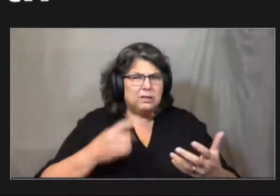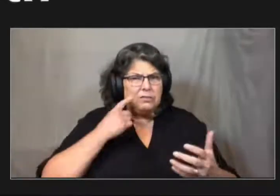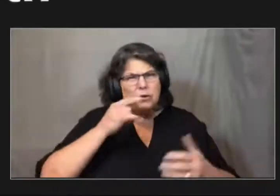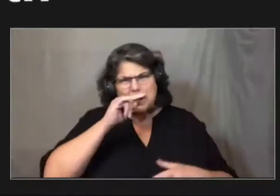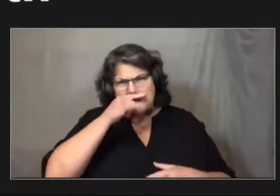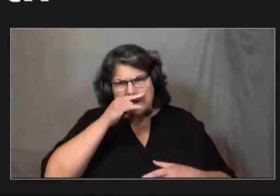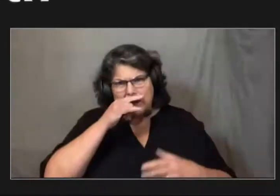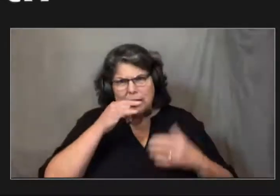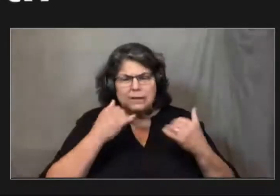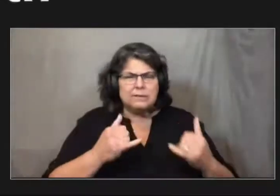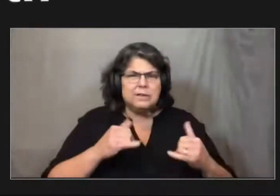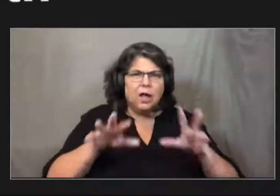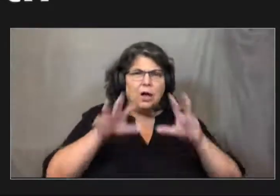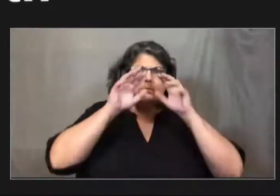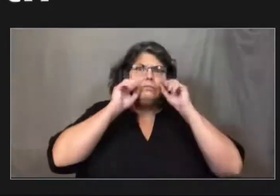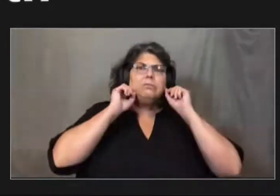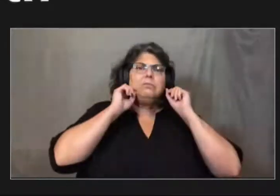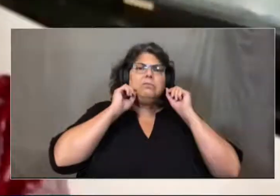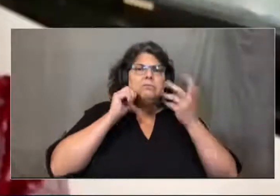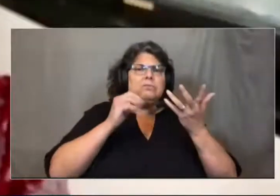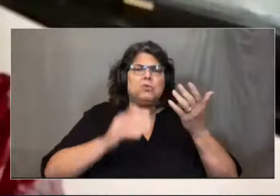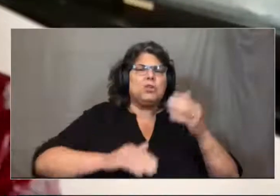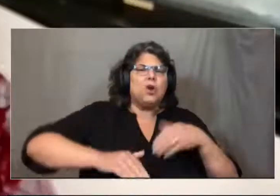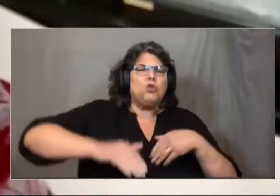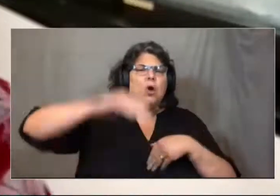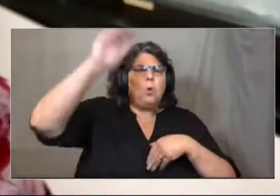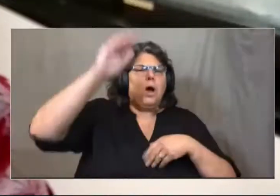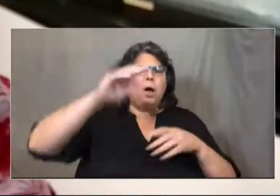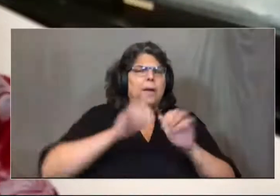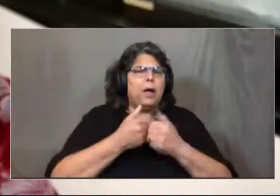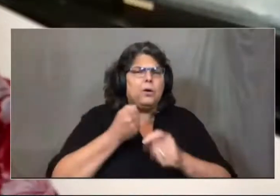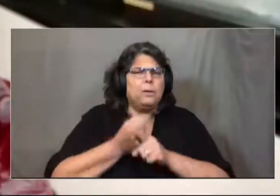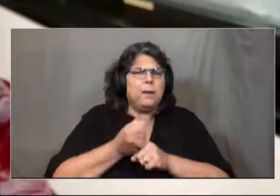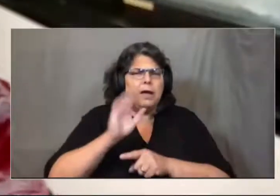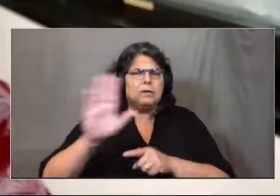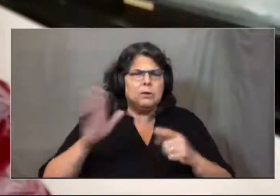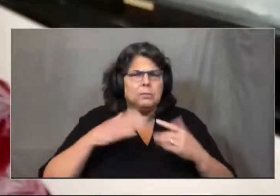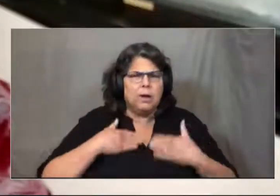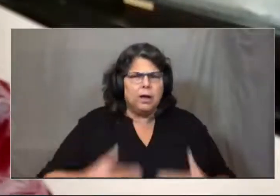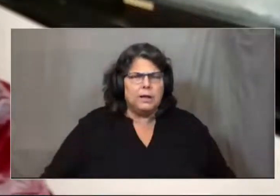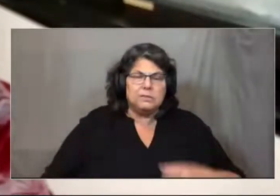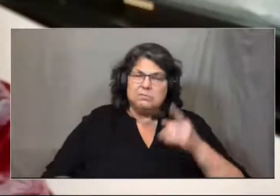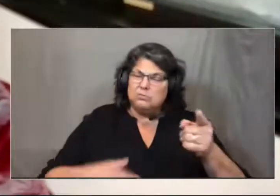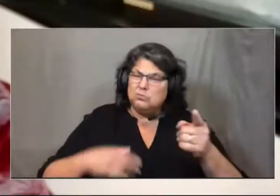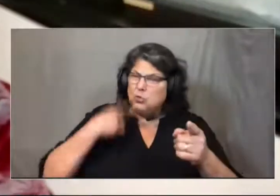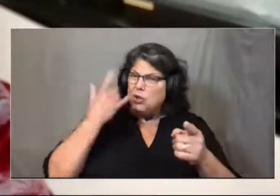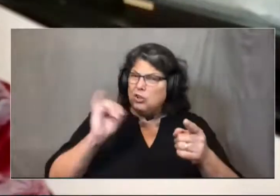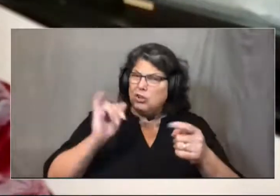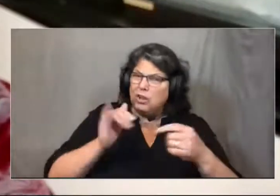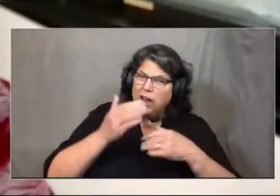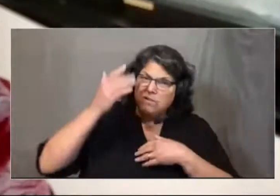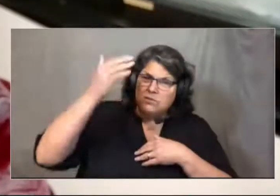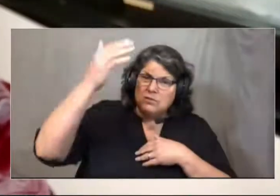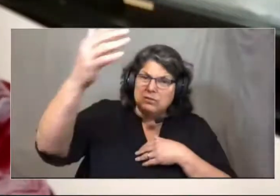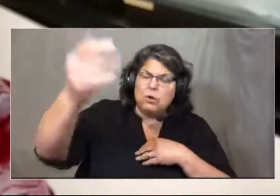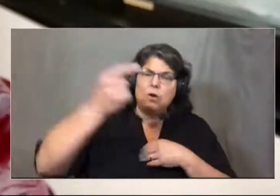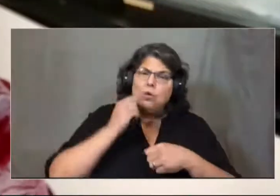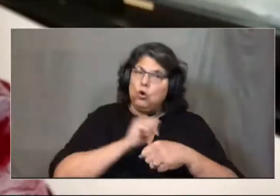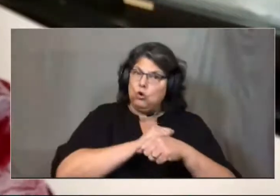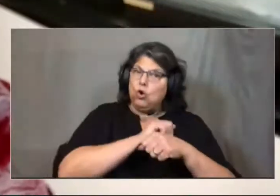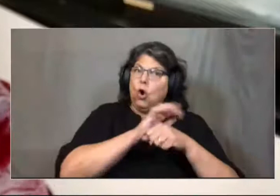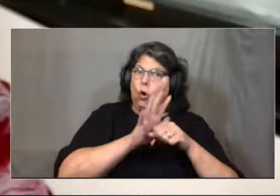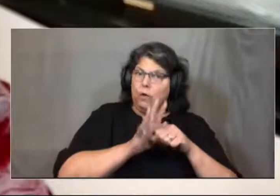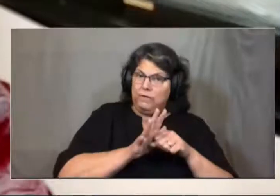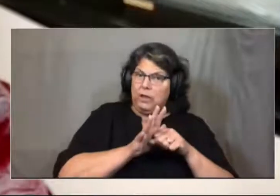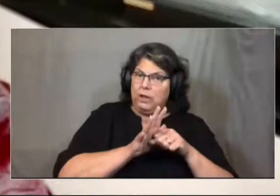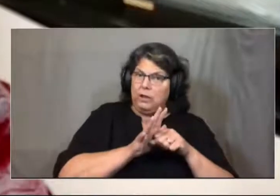to this kind of air quality for a long time. The long-term implications for COVID